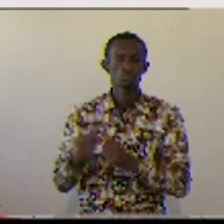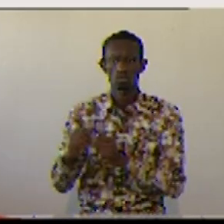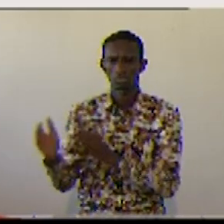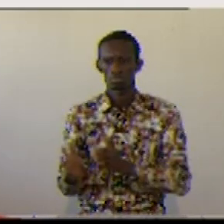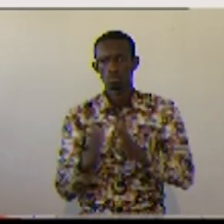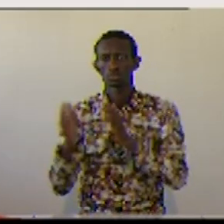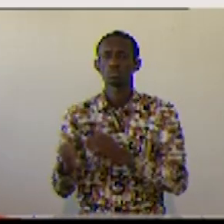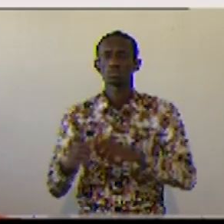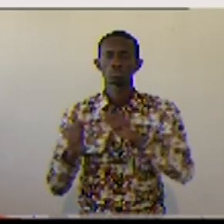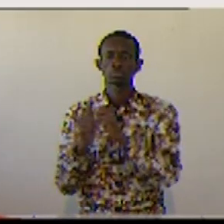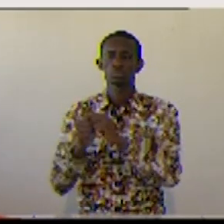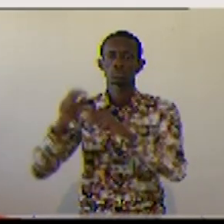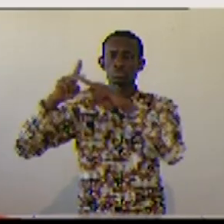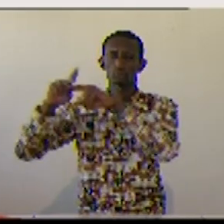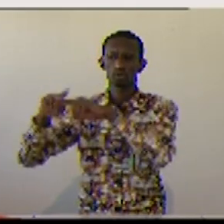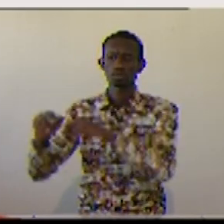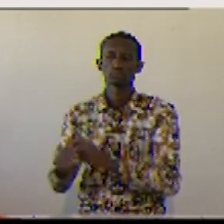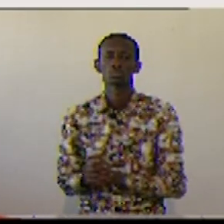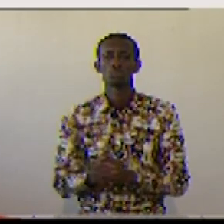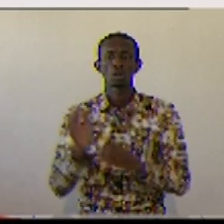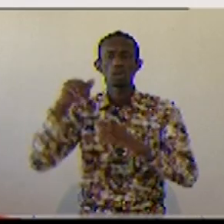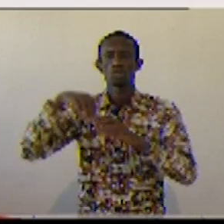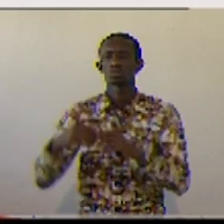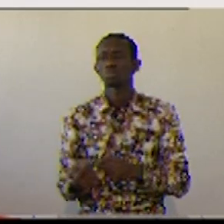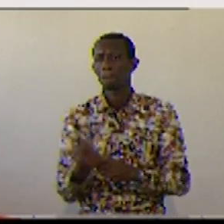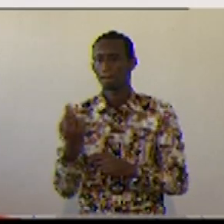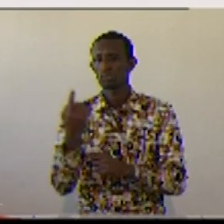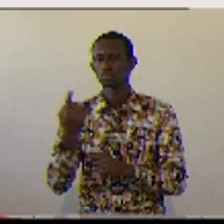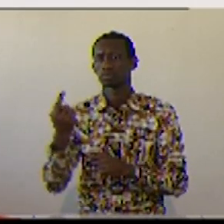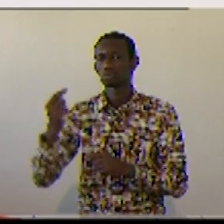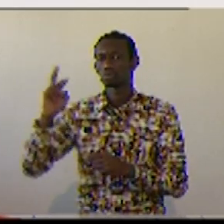balanced equations, including state symbols for the reactions below.